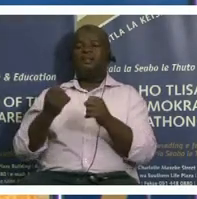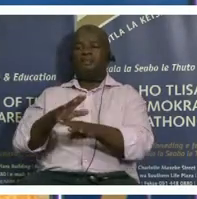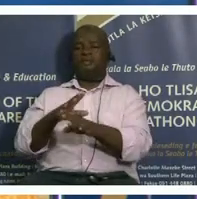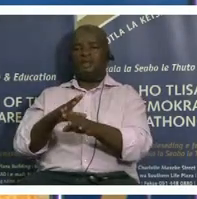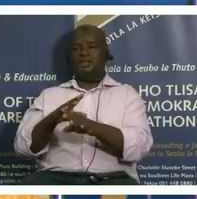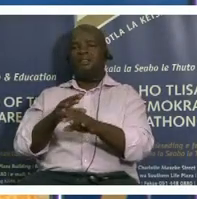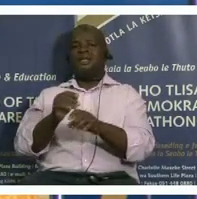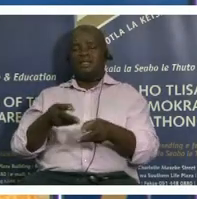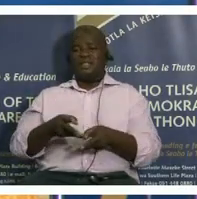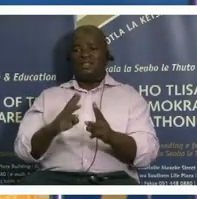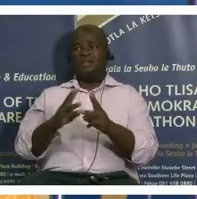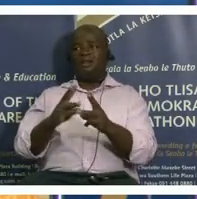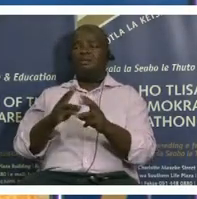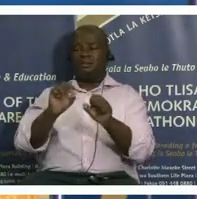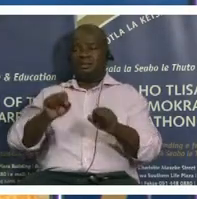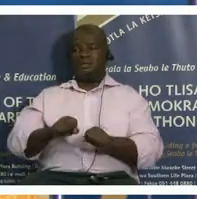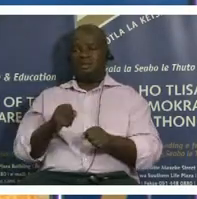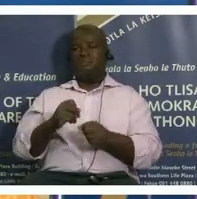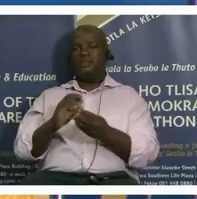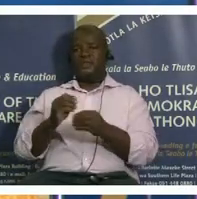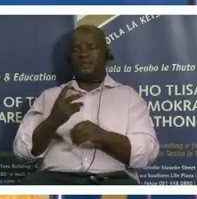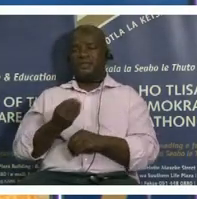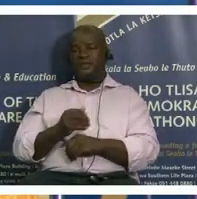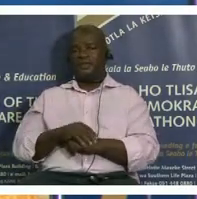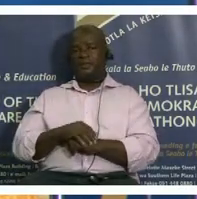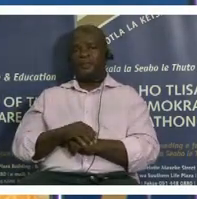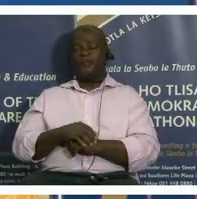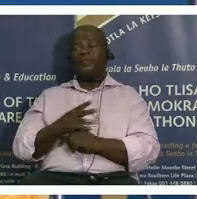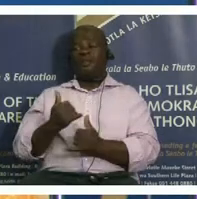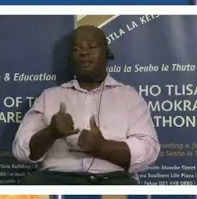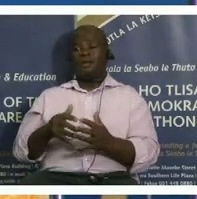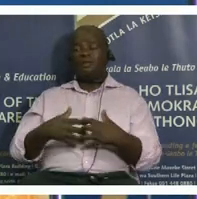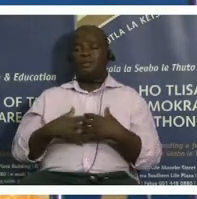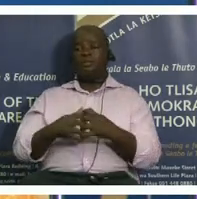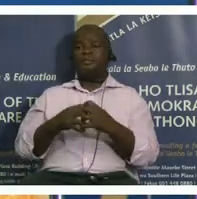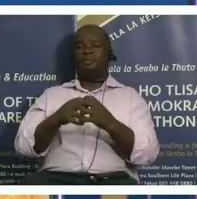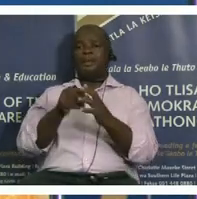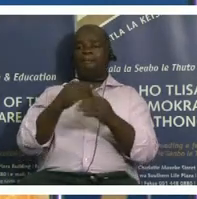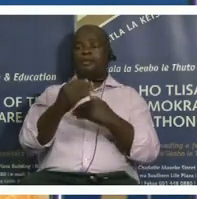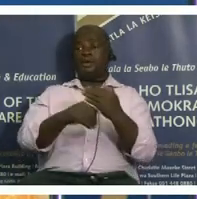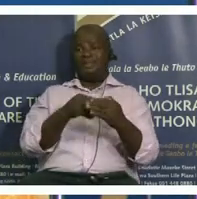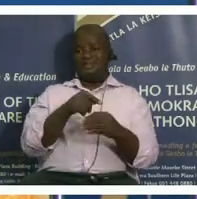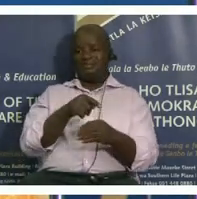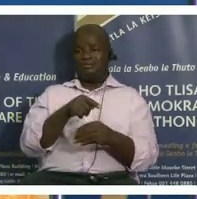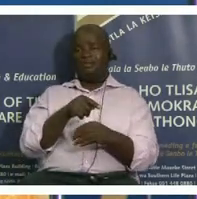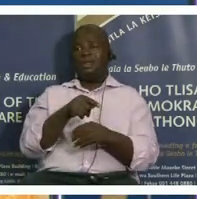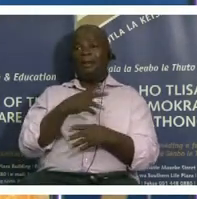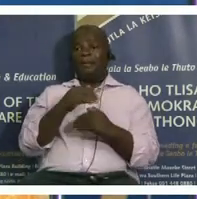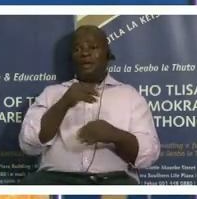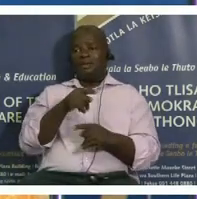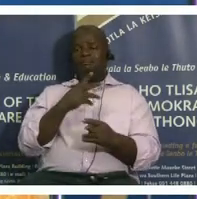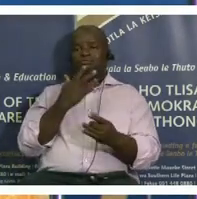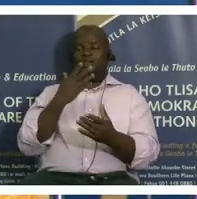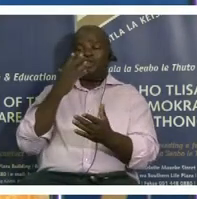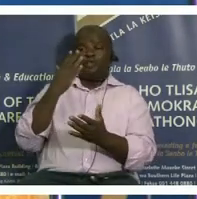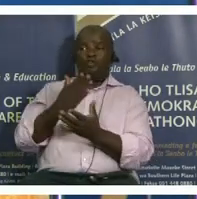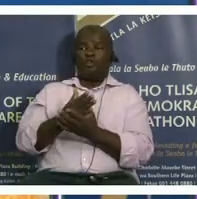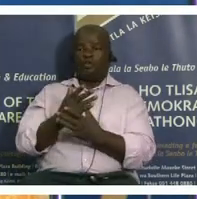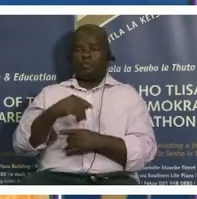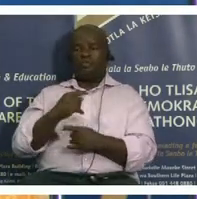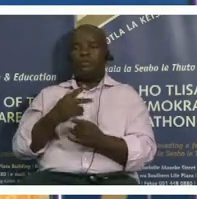infrastructure investments. We have initiated a process that will ensure that we create a